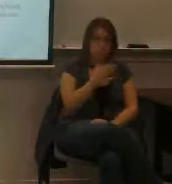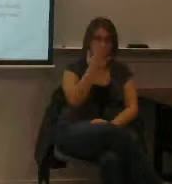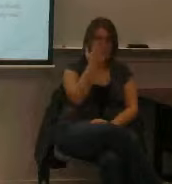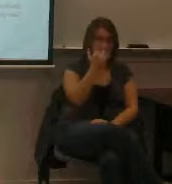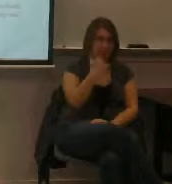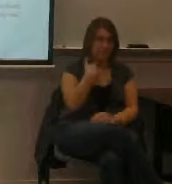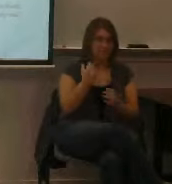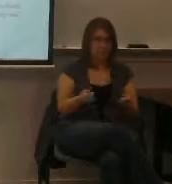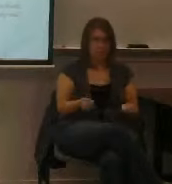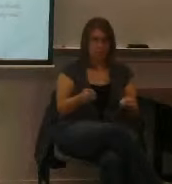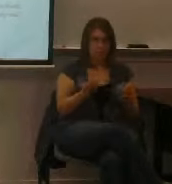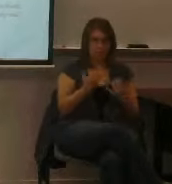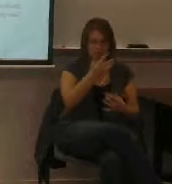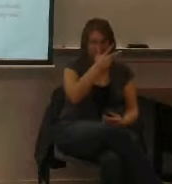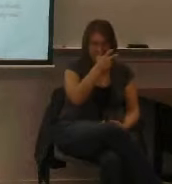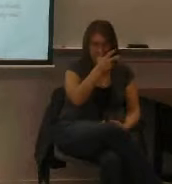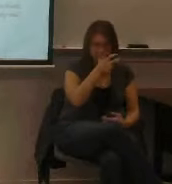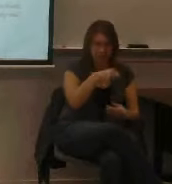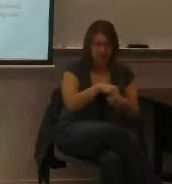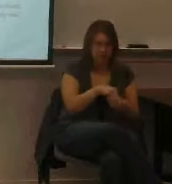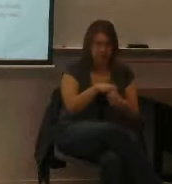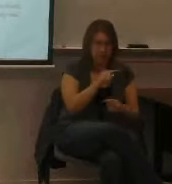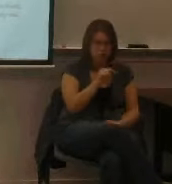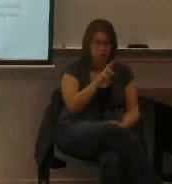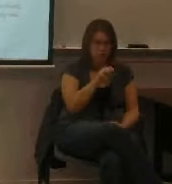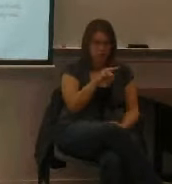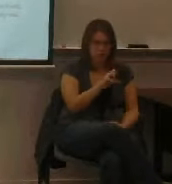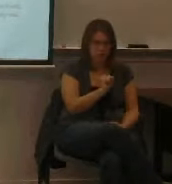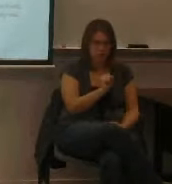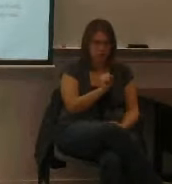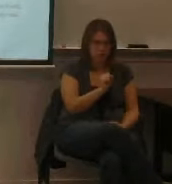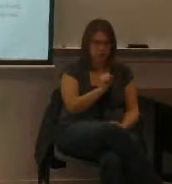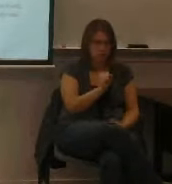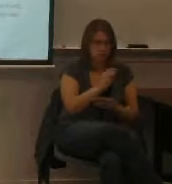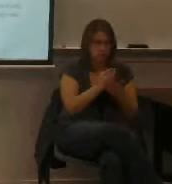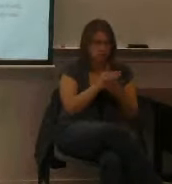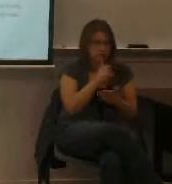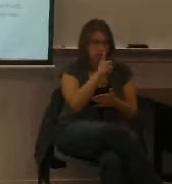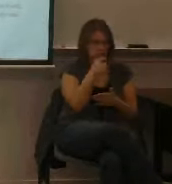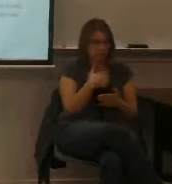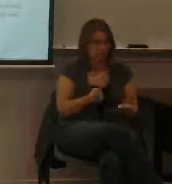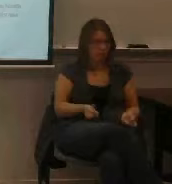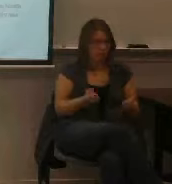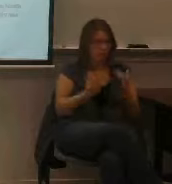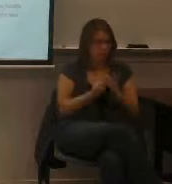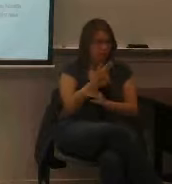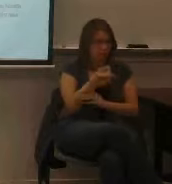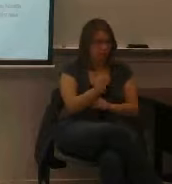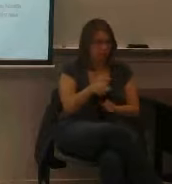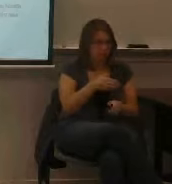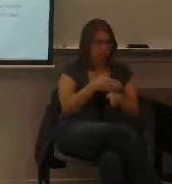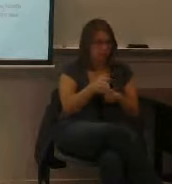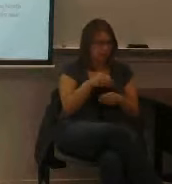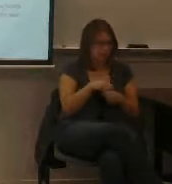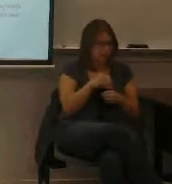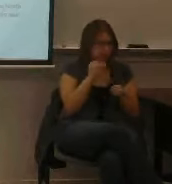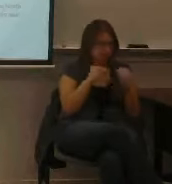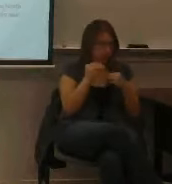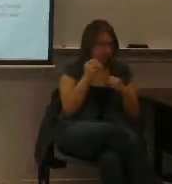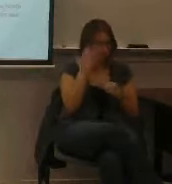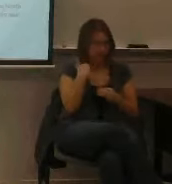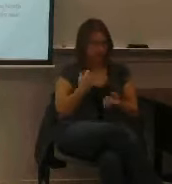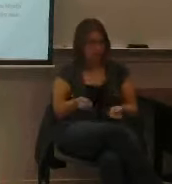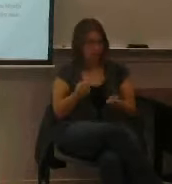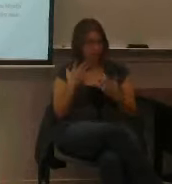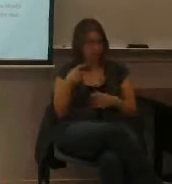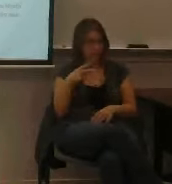Why are there so many insects in the tropics? Well, part of it is because there's a whole lot of plant species for them to specialize in. Why are there